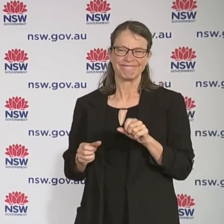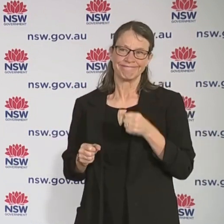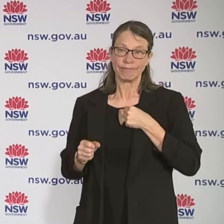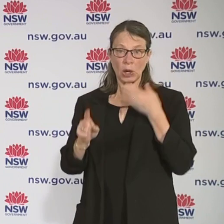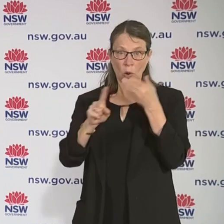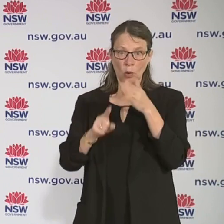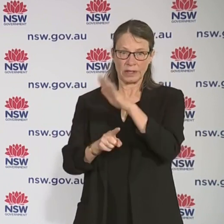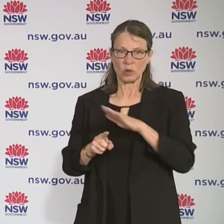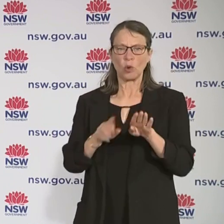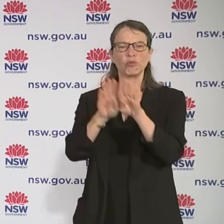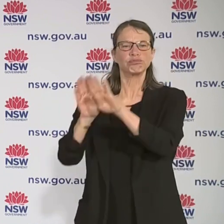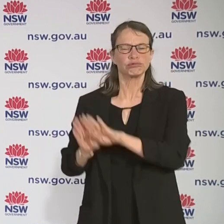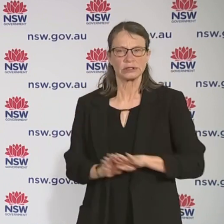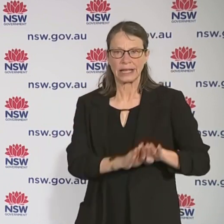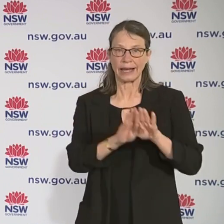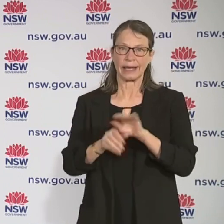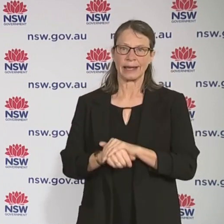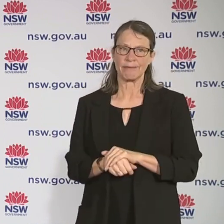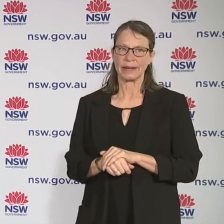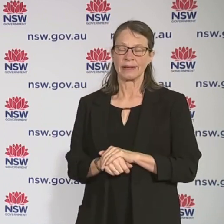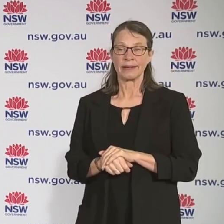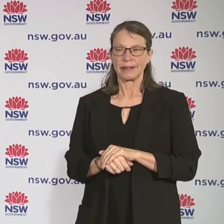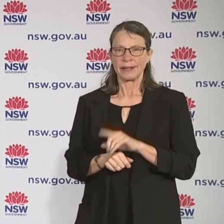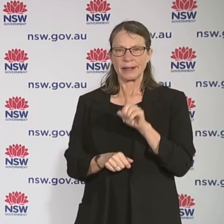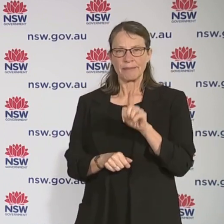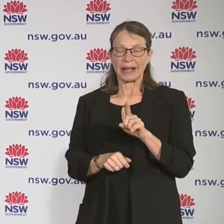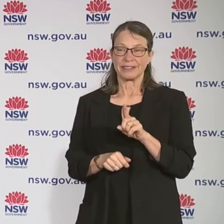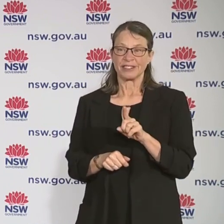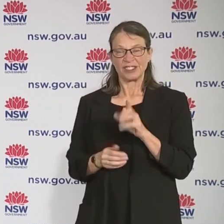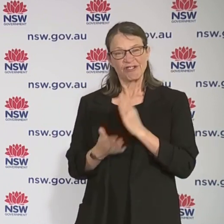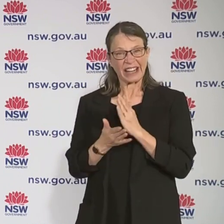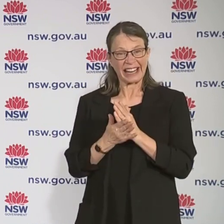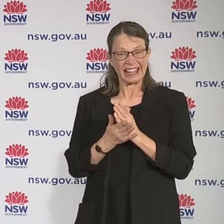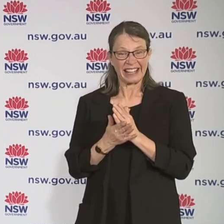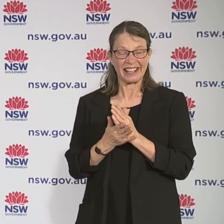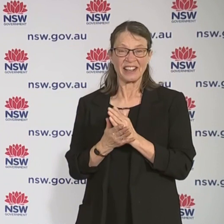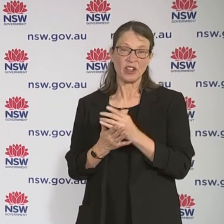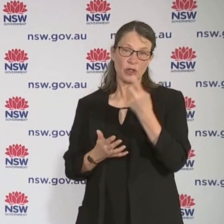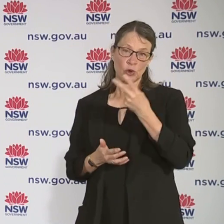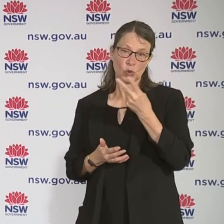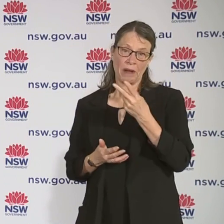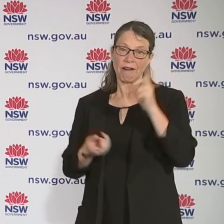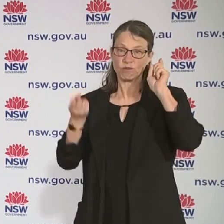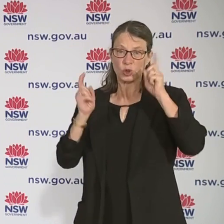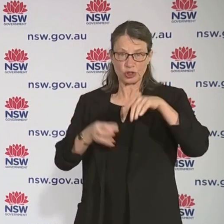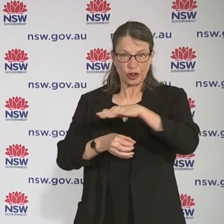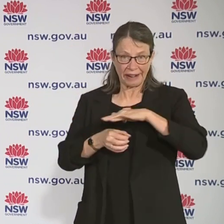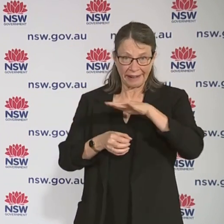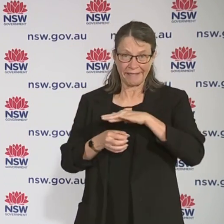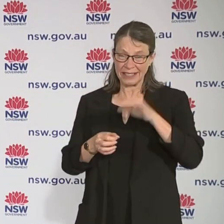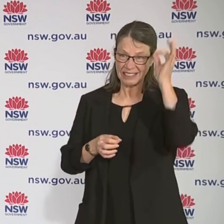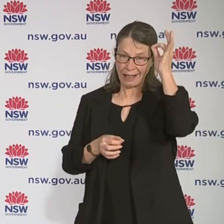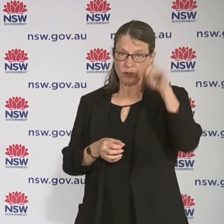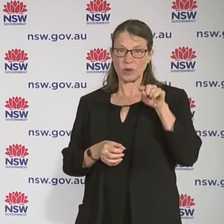outbreak in anywhere, it doesn't have to be in those. Ironically, those areas of concern have got the best vaccination rates in the nation. They've done